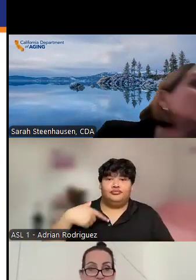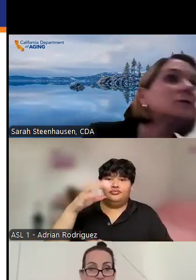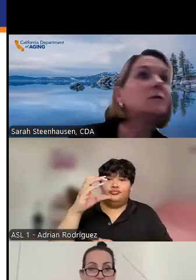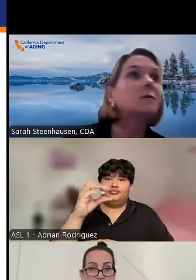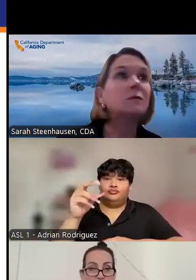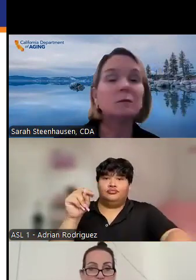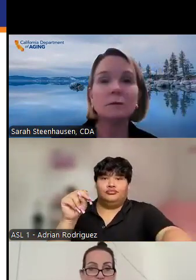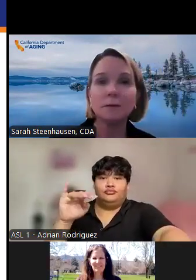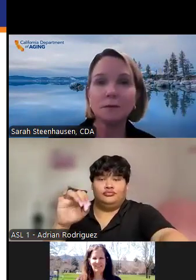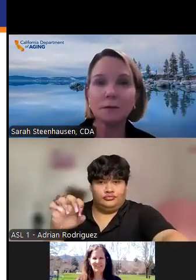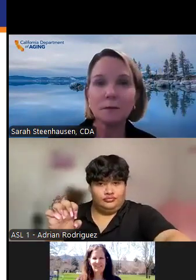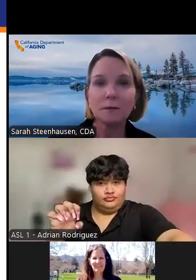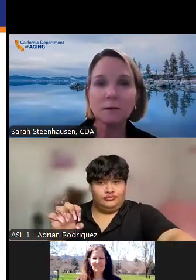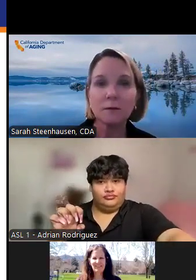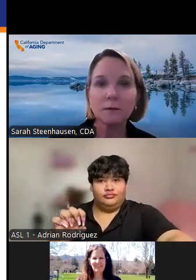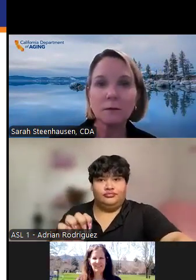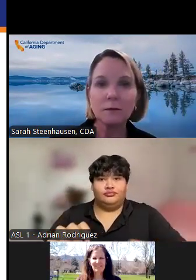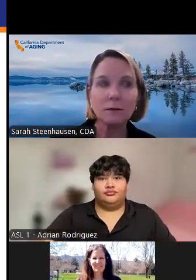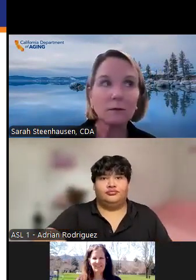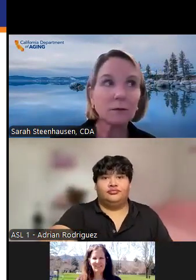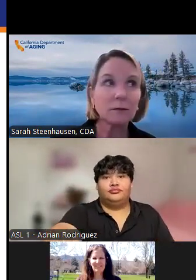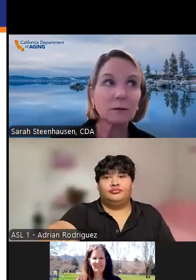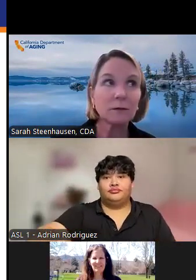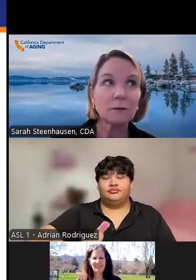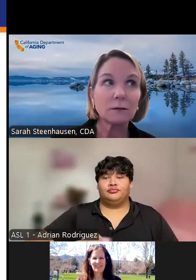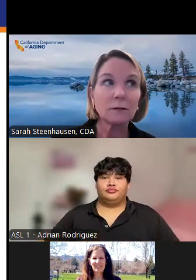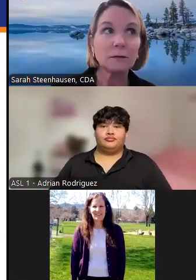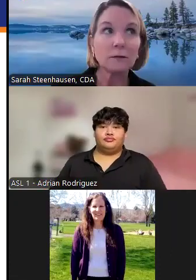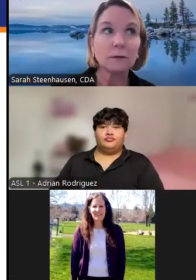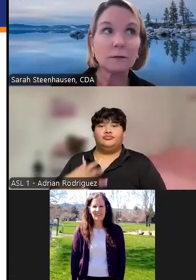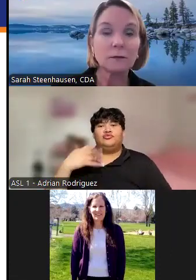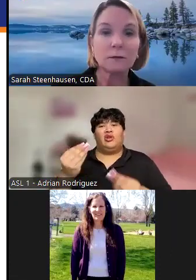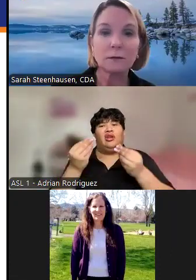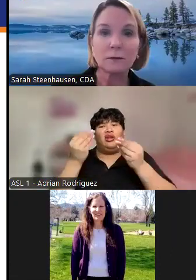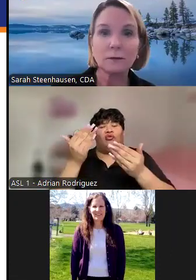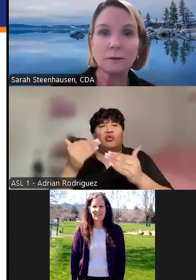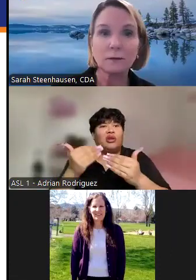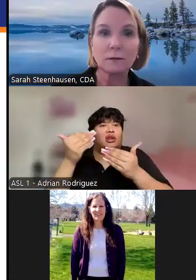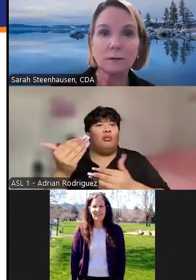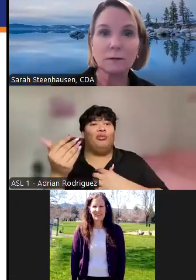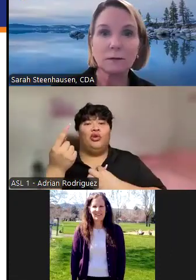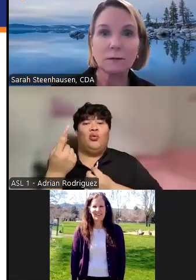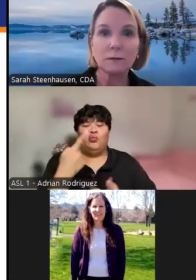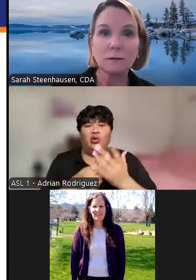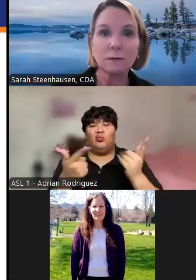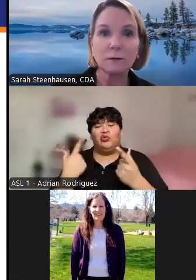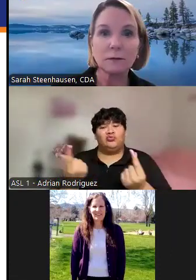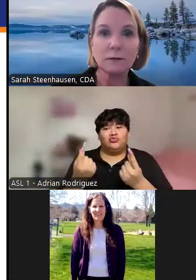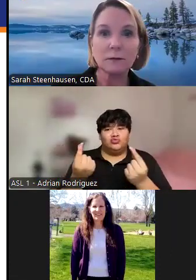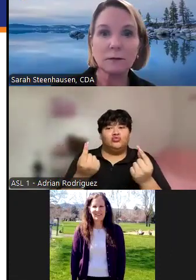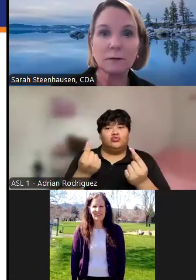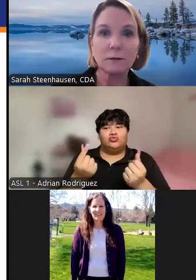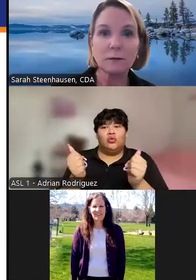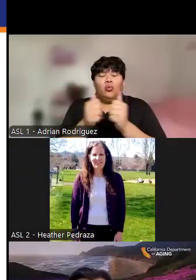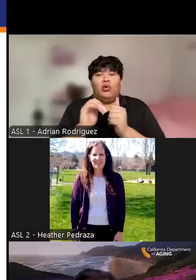Office of Strategic Initiatives and Equity, and just wanted to give you guys a little bit of an update in terms of what we're doing